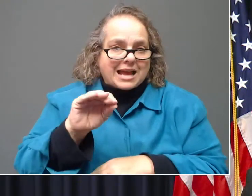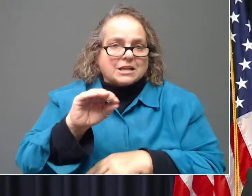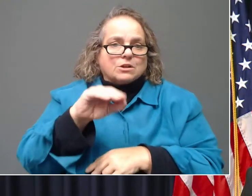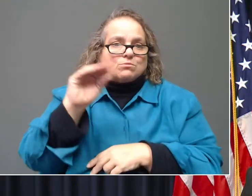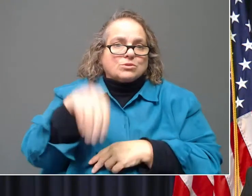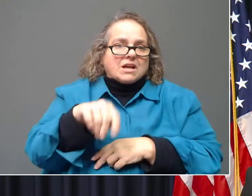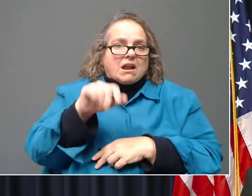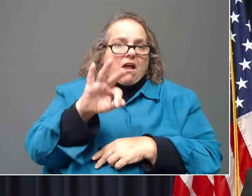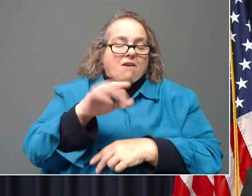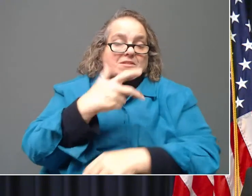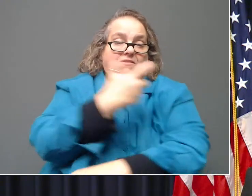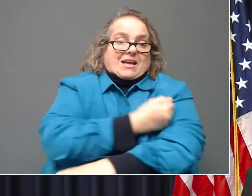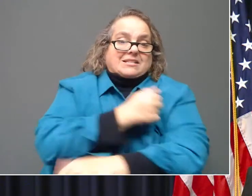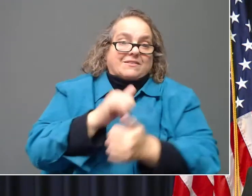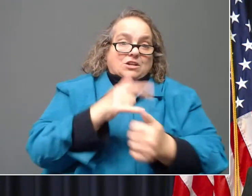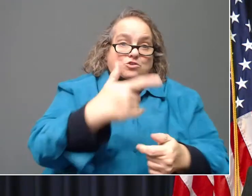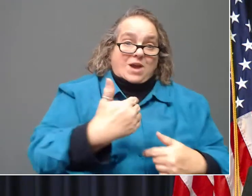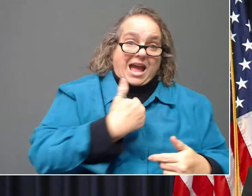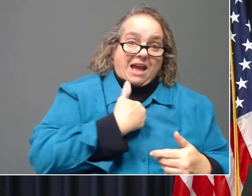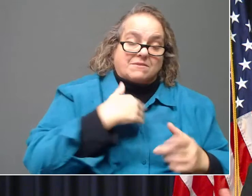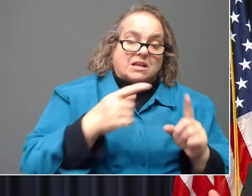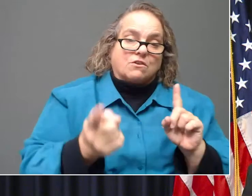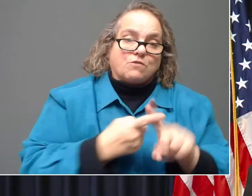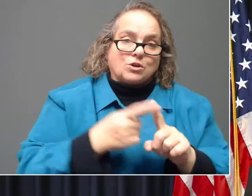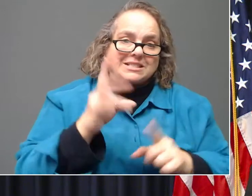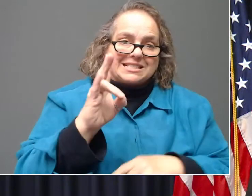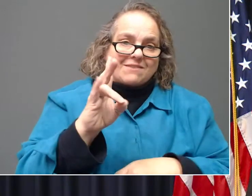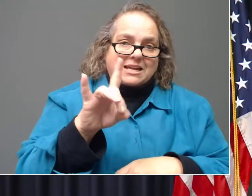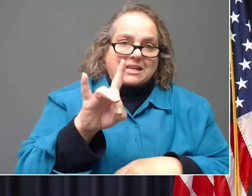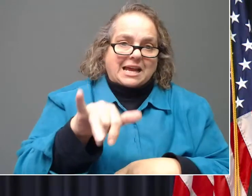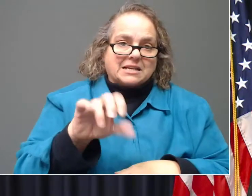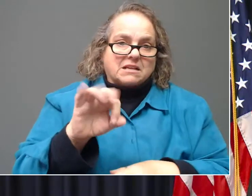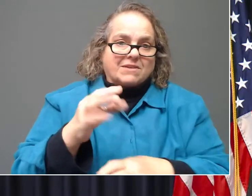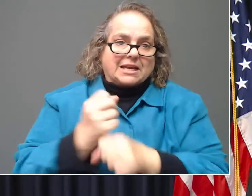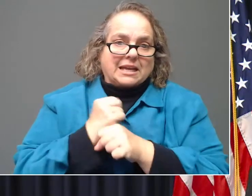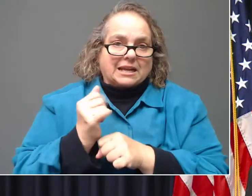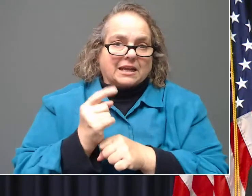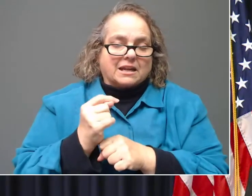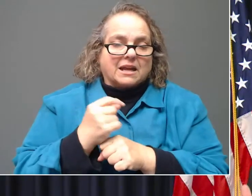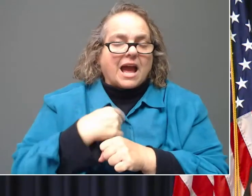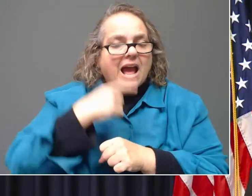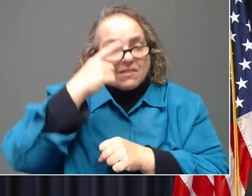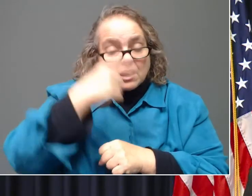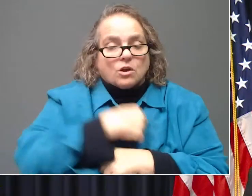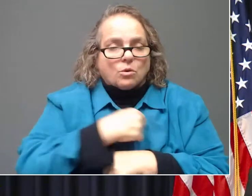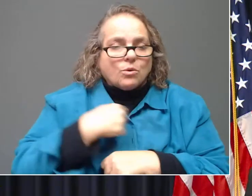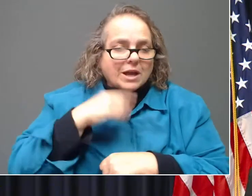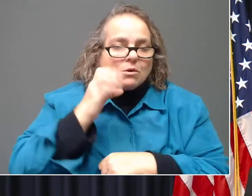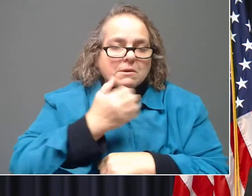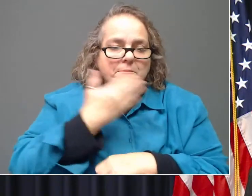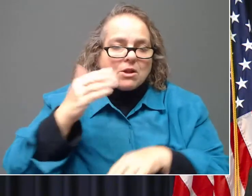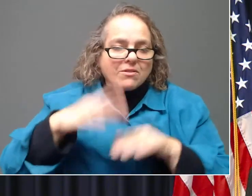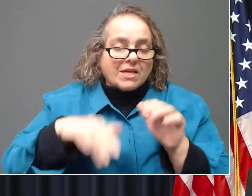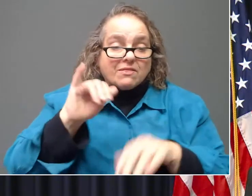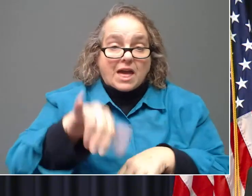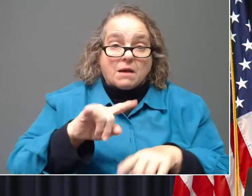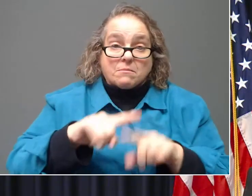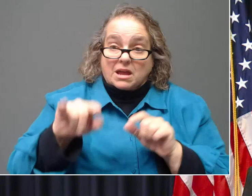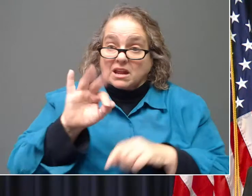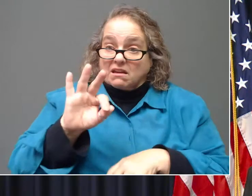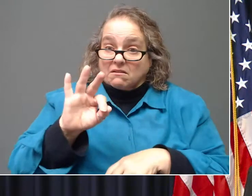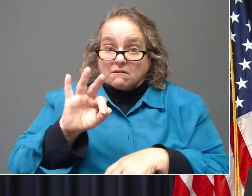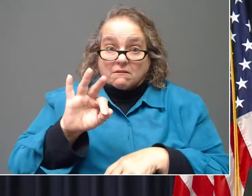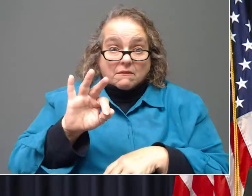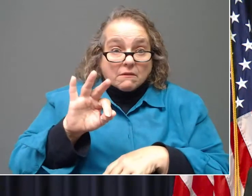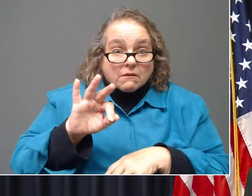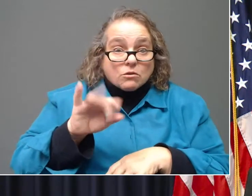vaccine that you're getting within the first 7 days of getting it. Now, I think we're going to be even better than that, but if that requires dipping down to make sure